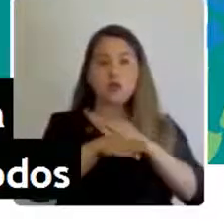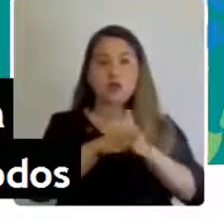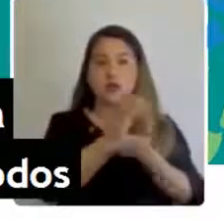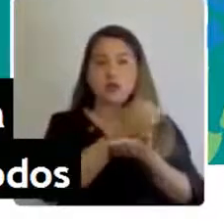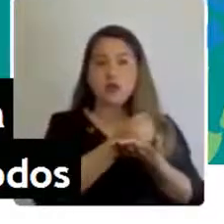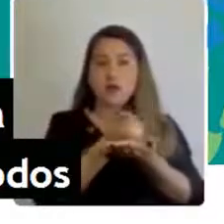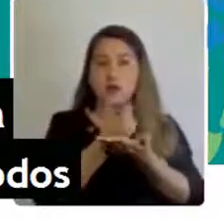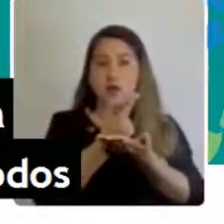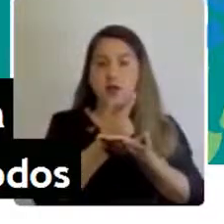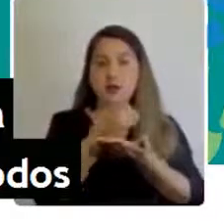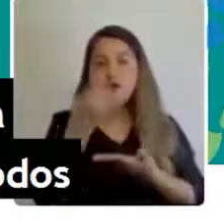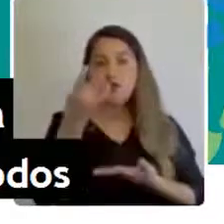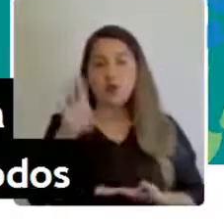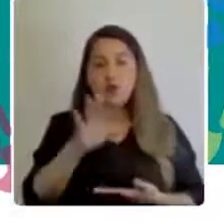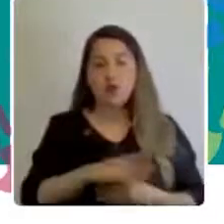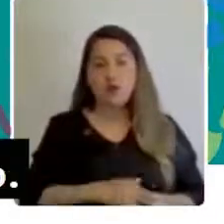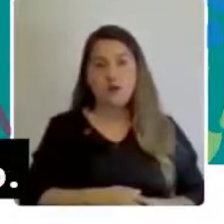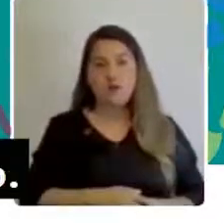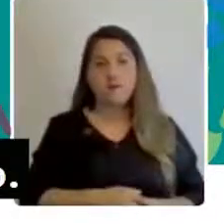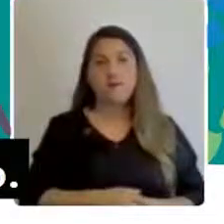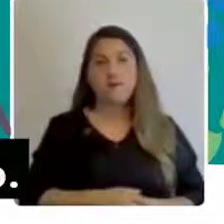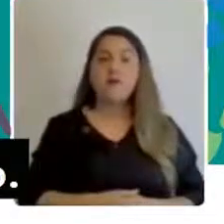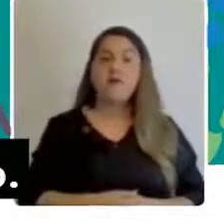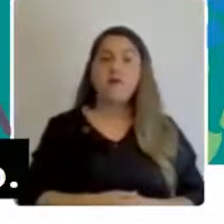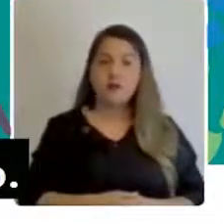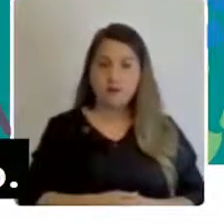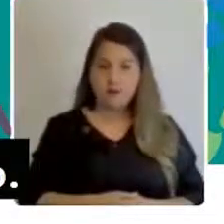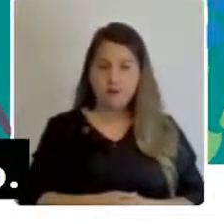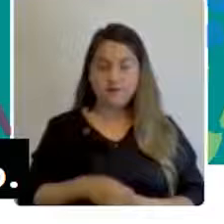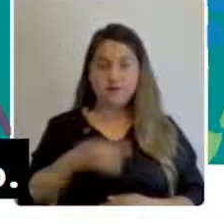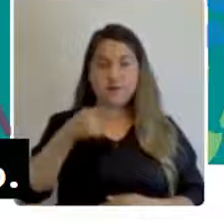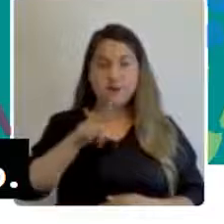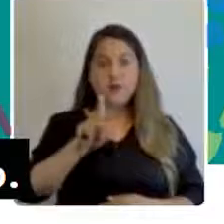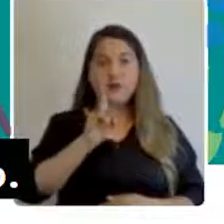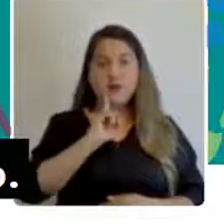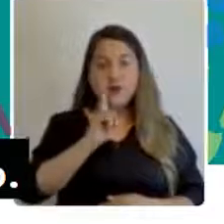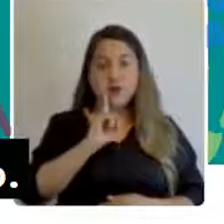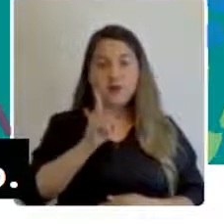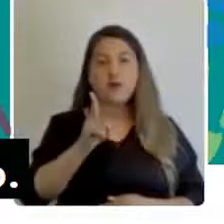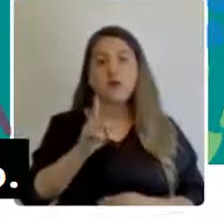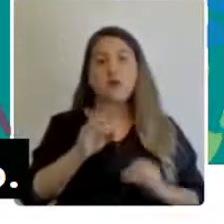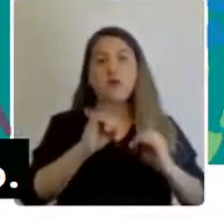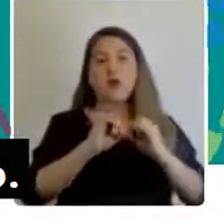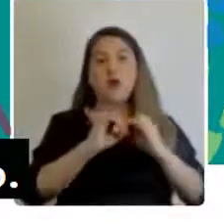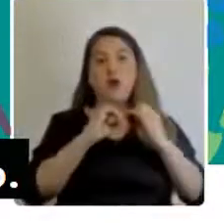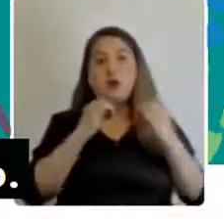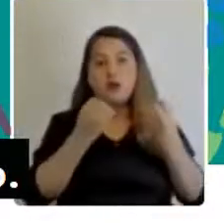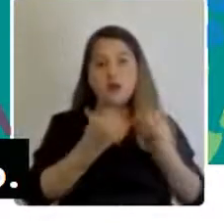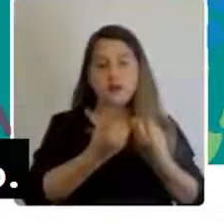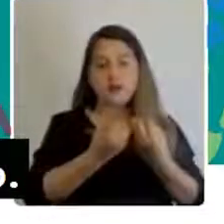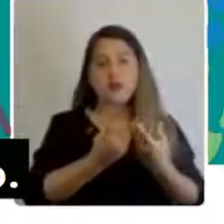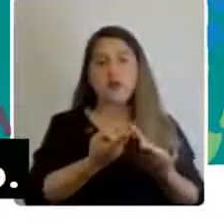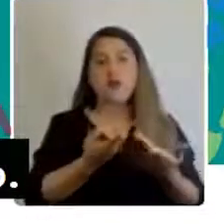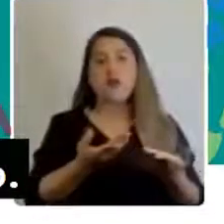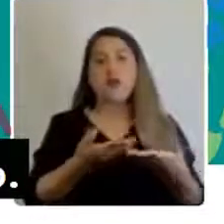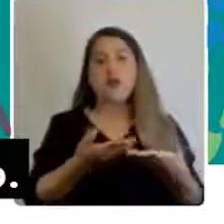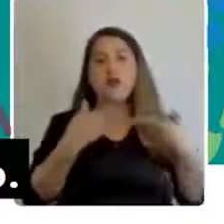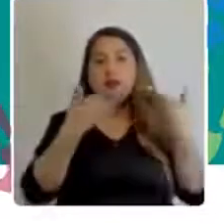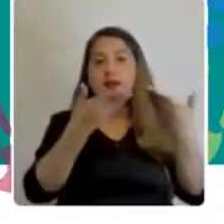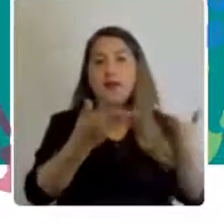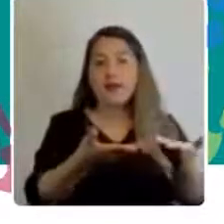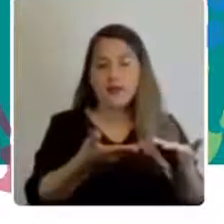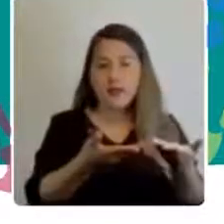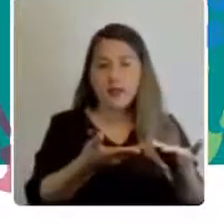try to cover all, let's say, or the majority of the orphan drugs which are authorized at the European